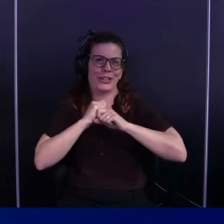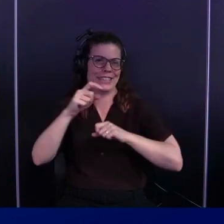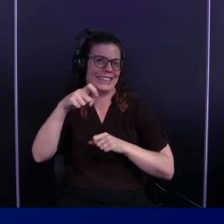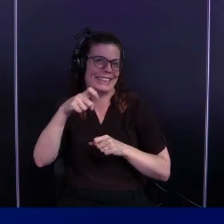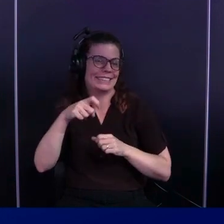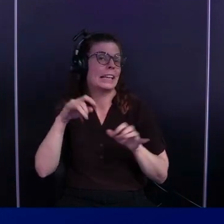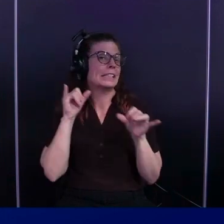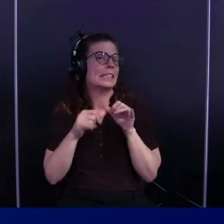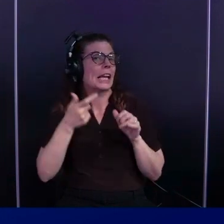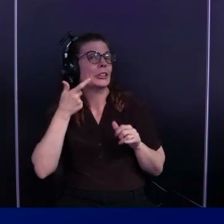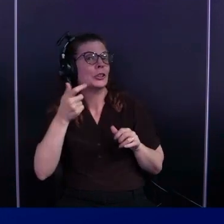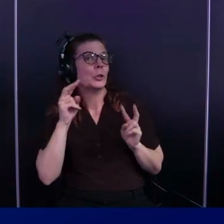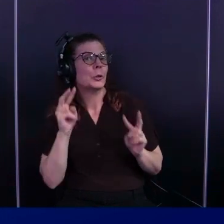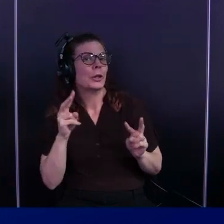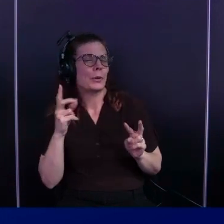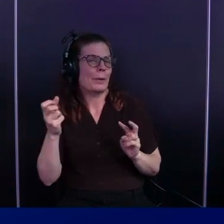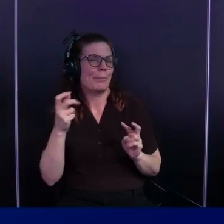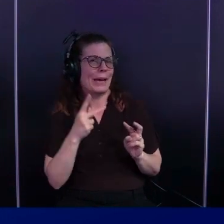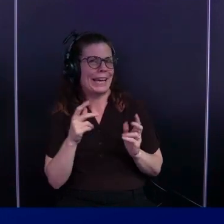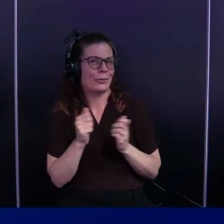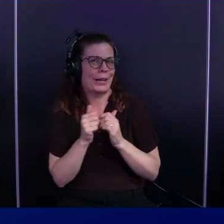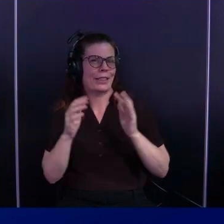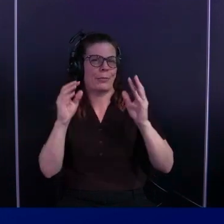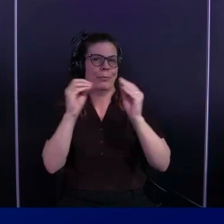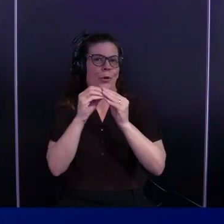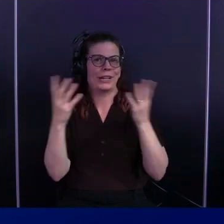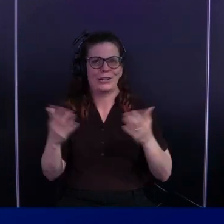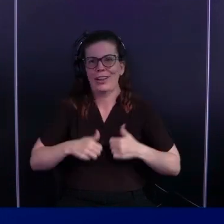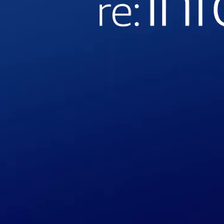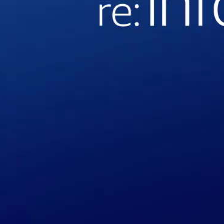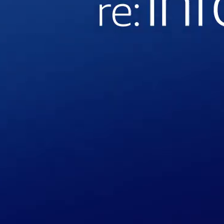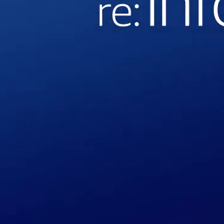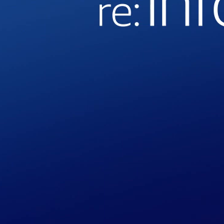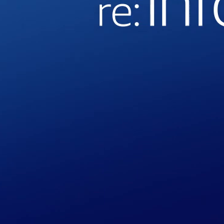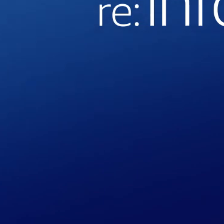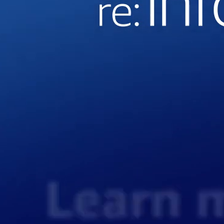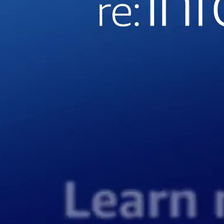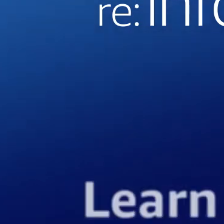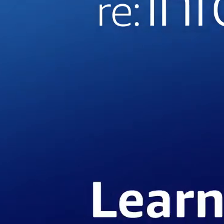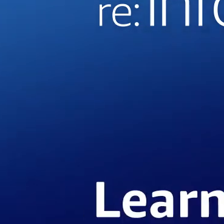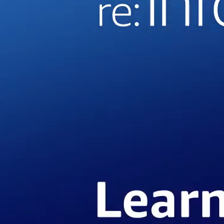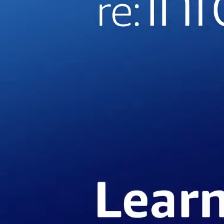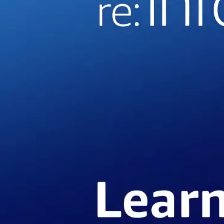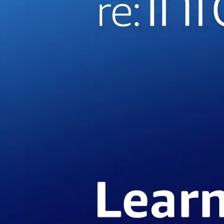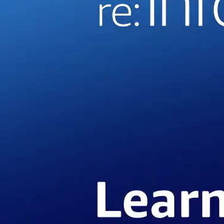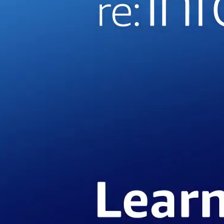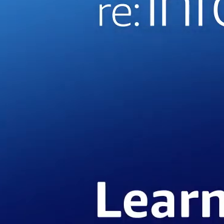And stay tuned, because we'll be right back with more here live from Reinforce.